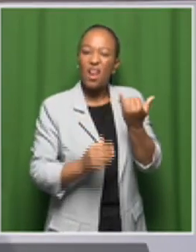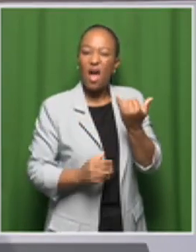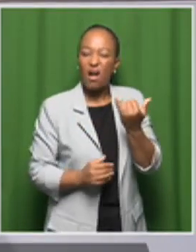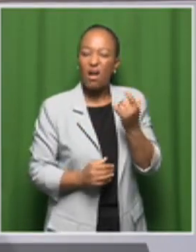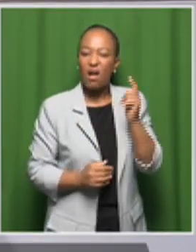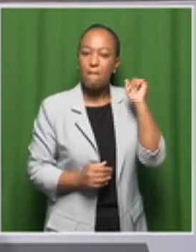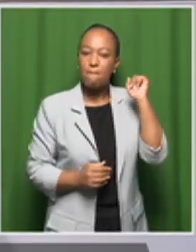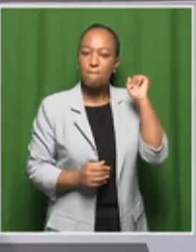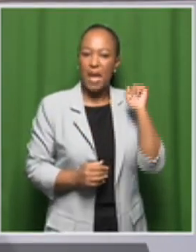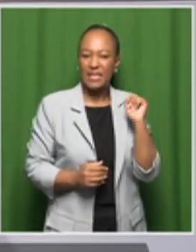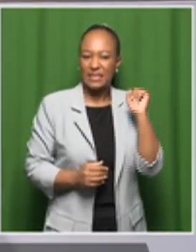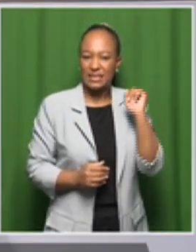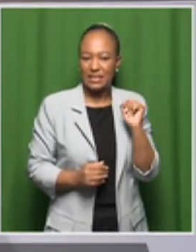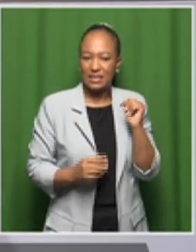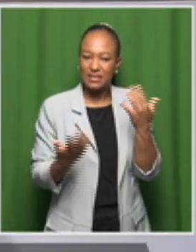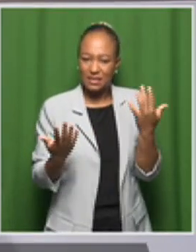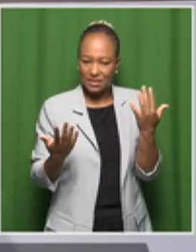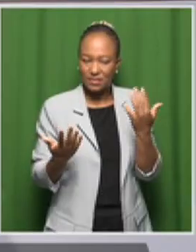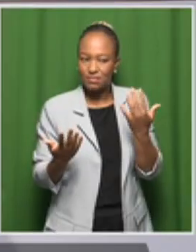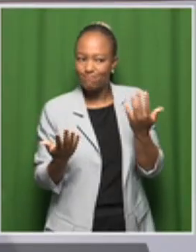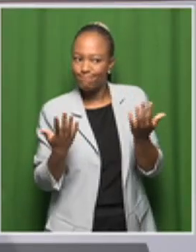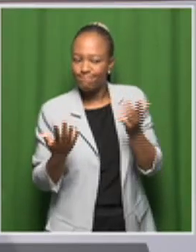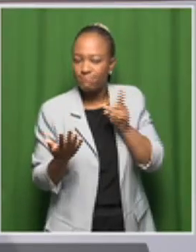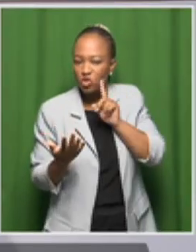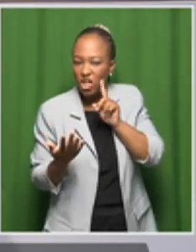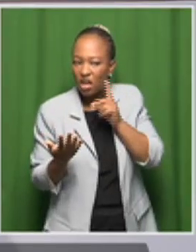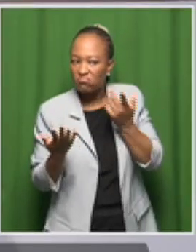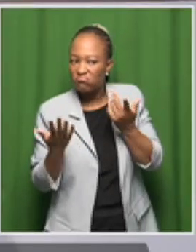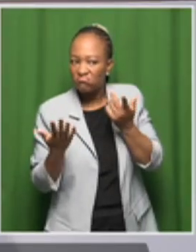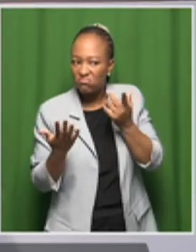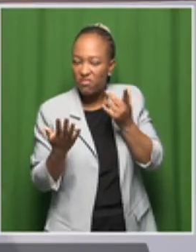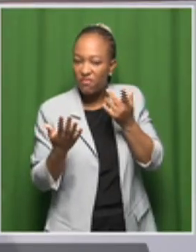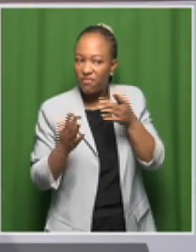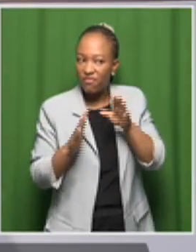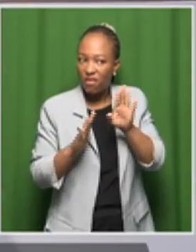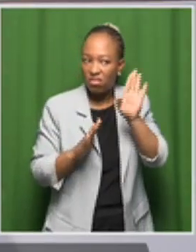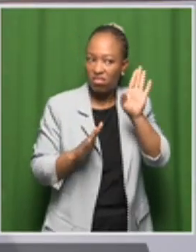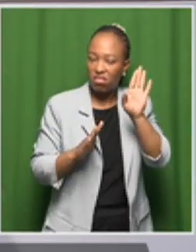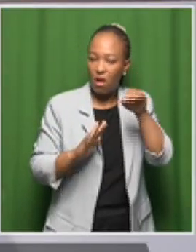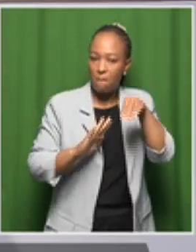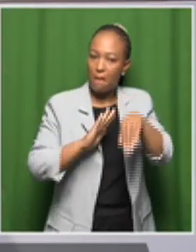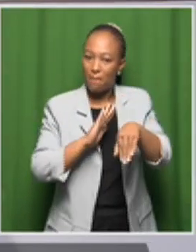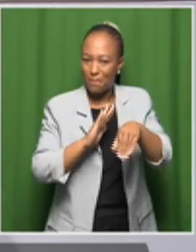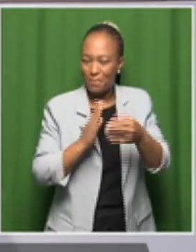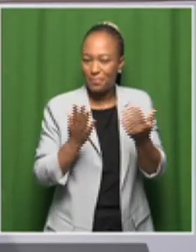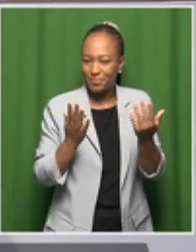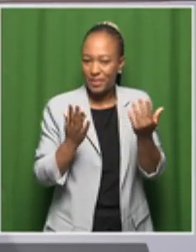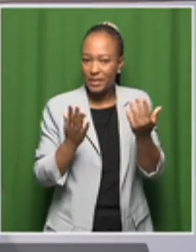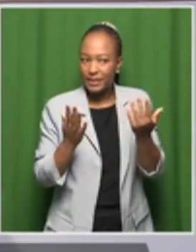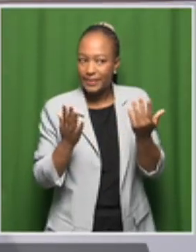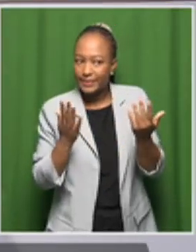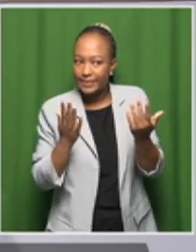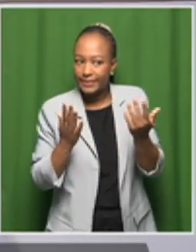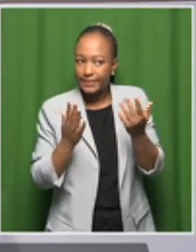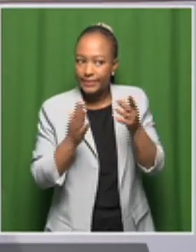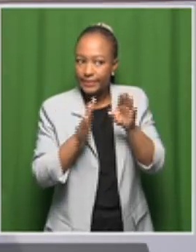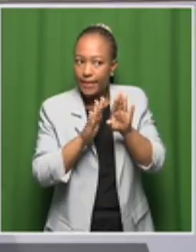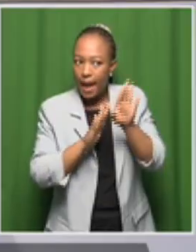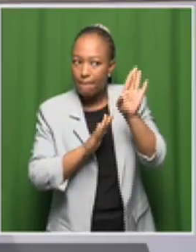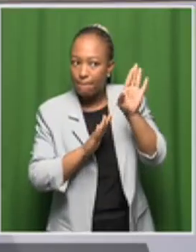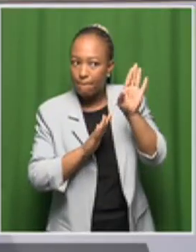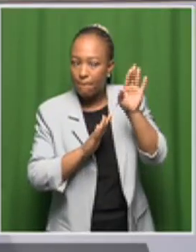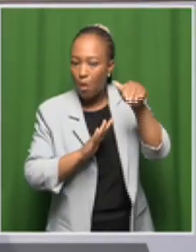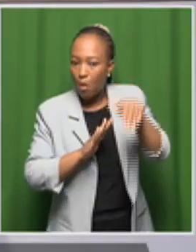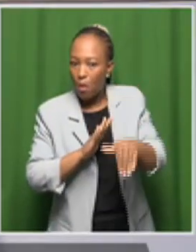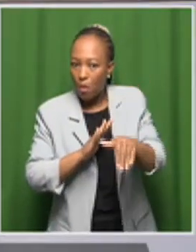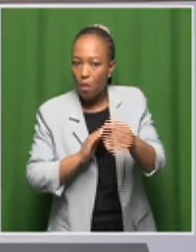movement. So these are created instruments where you bet on the movement, whether it's going to go up or down.